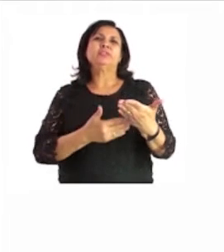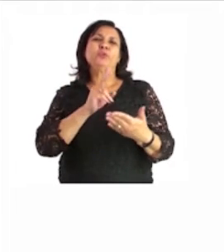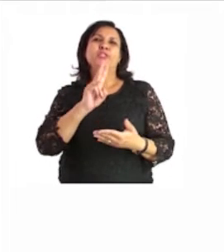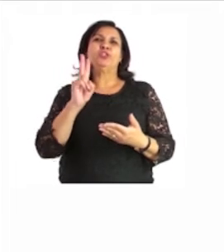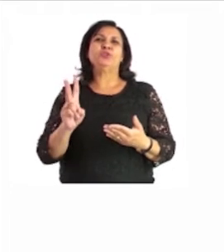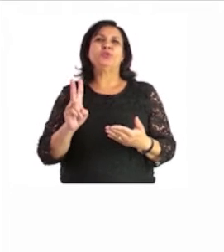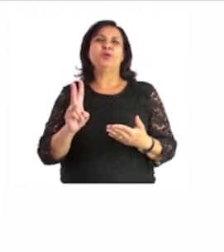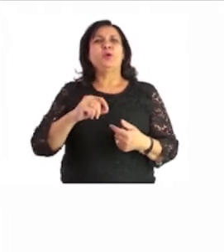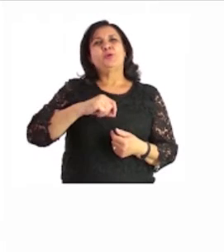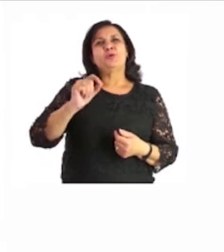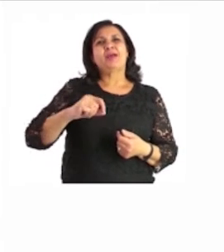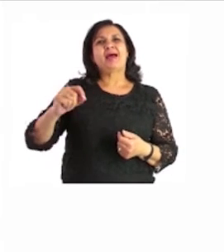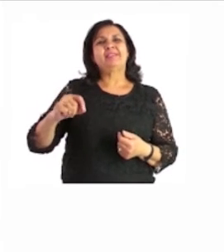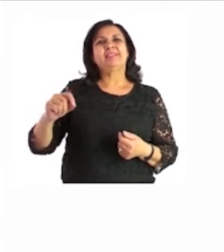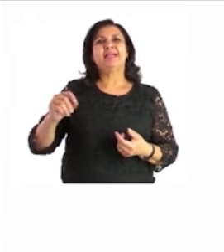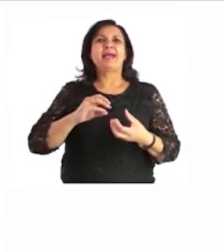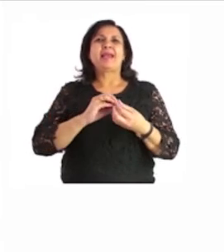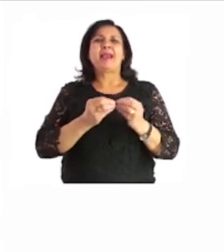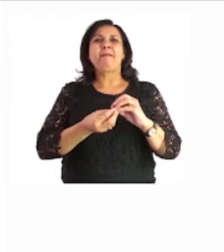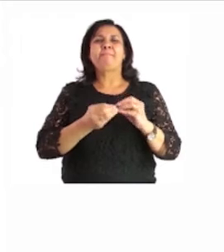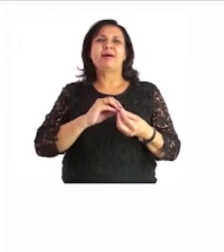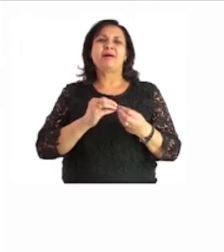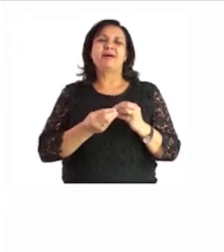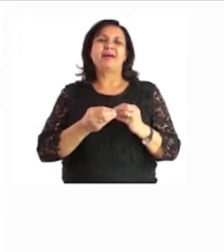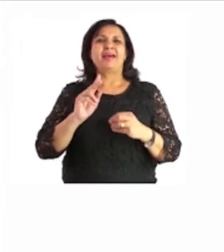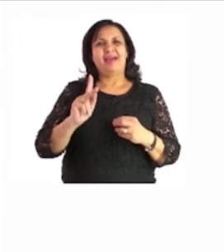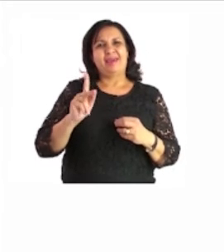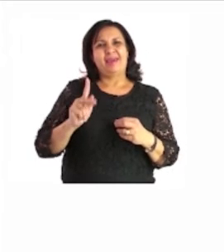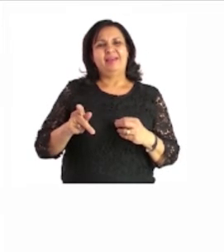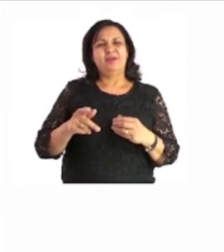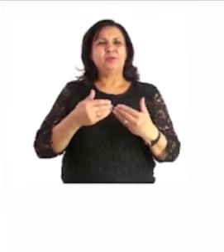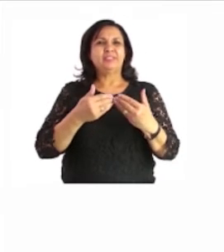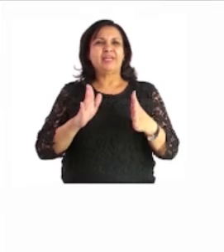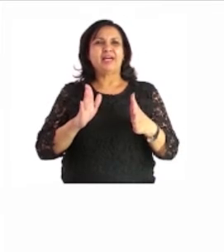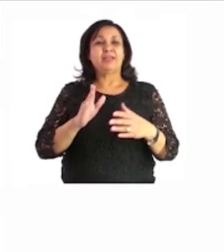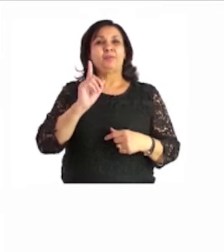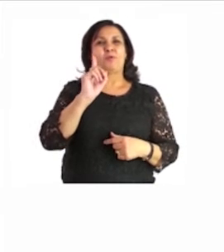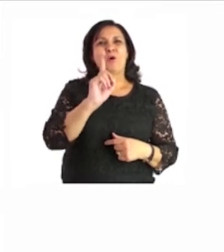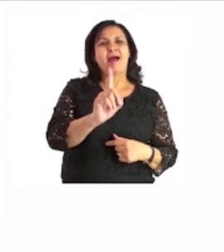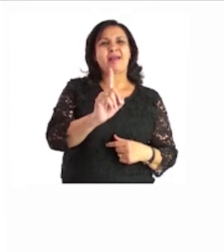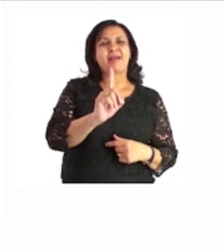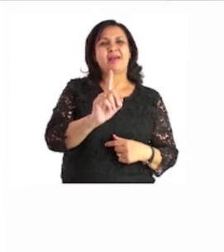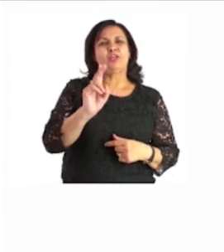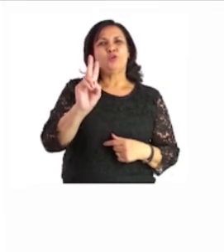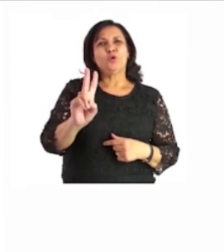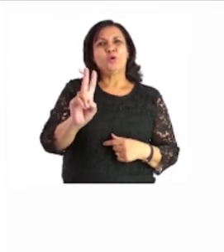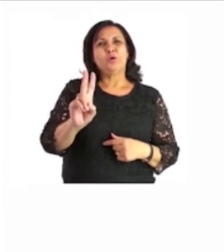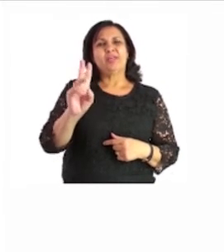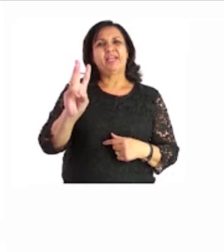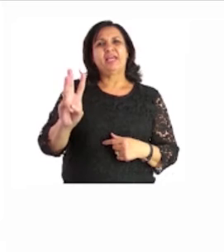going to write our numbers again, starting from number 1,